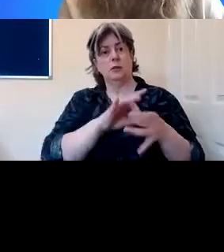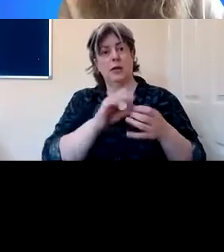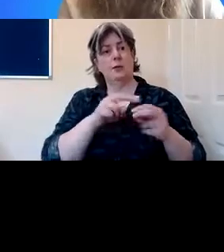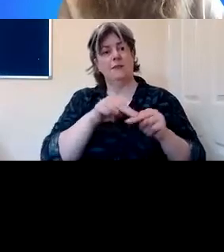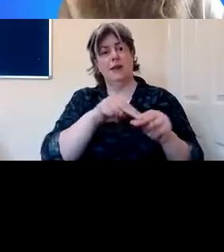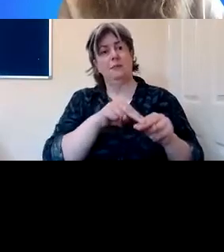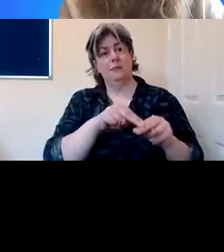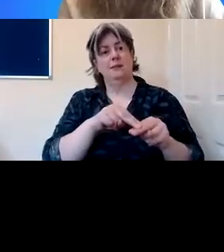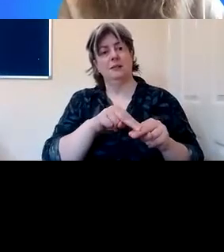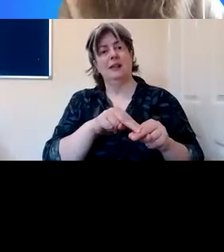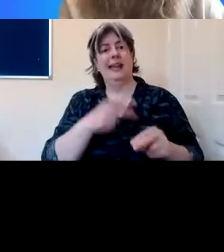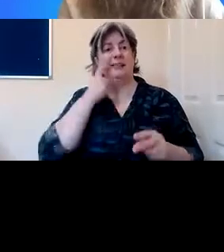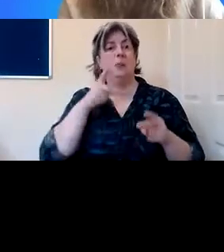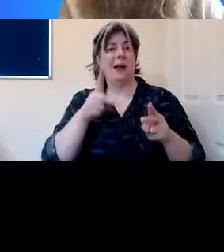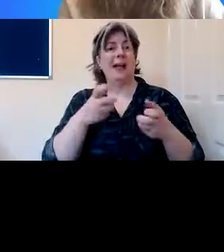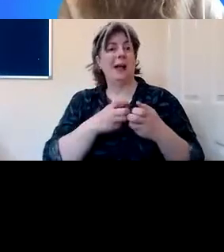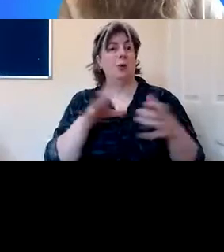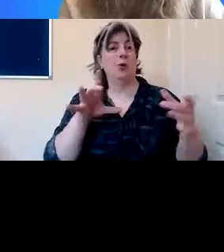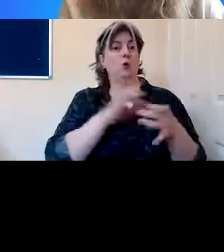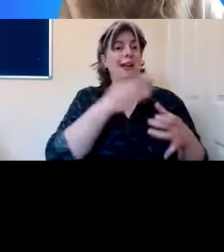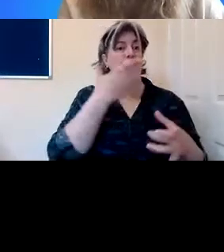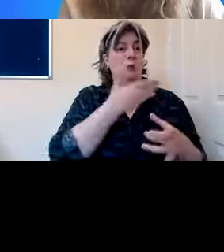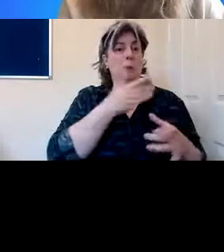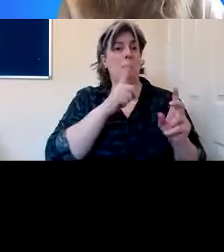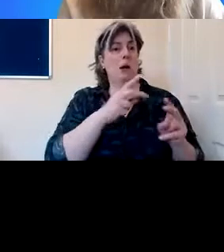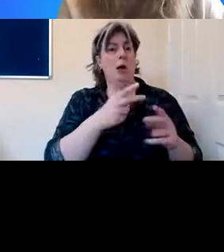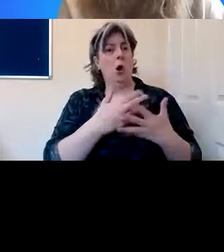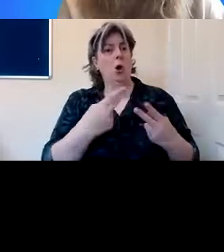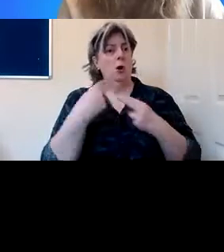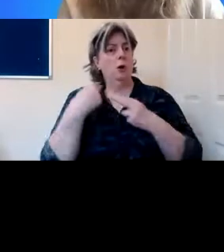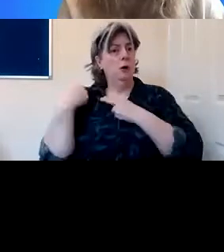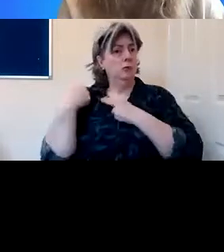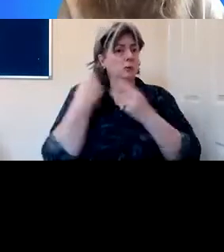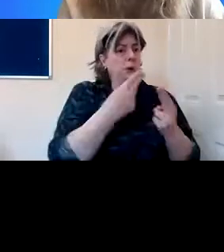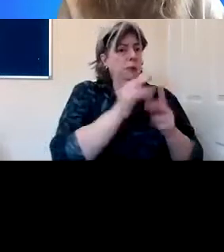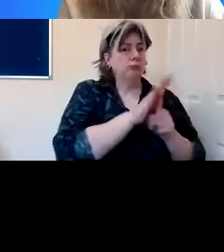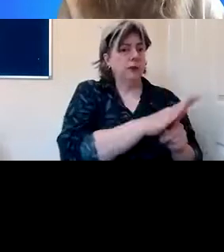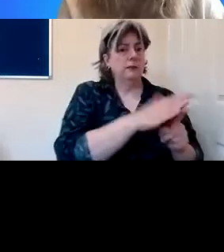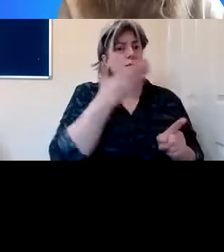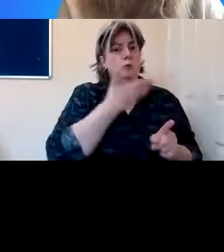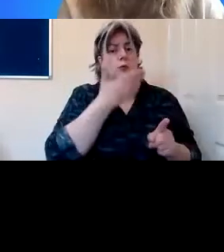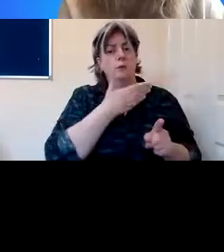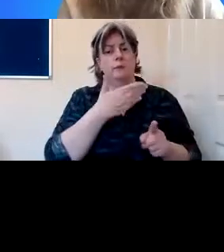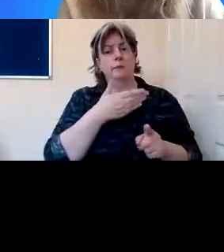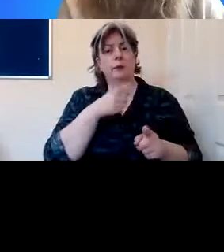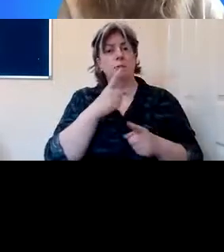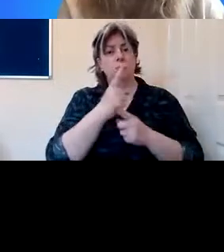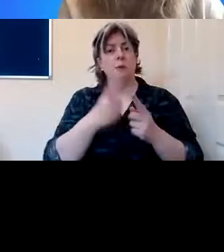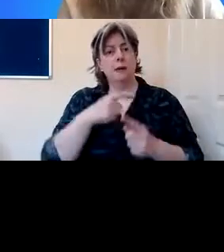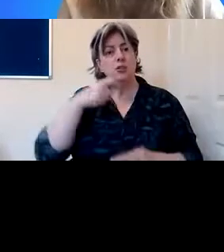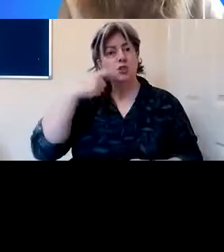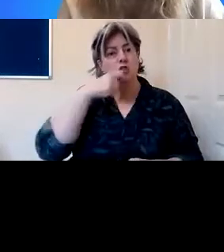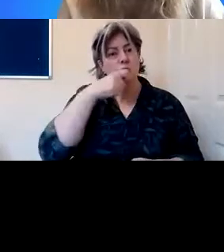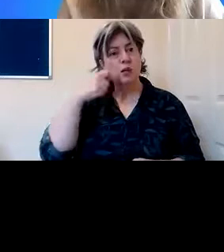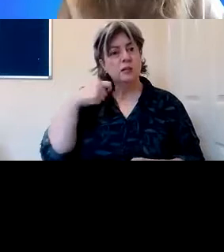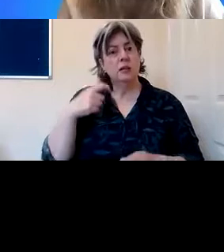then puts a big ask on schools. But, you know, you mentioned toothbrushing as an example, and you